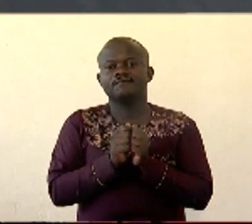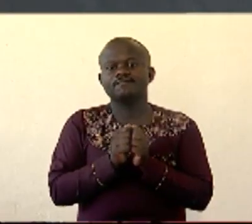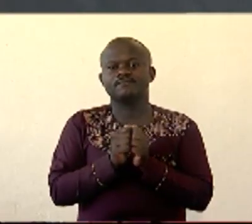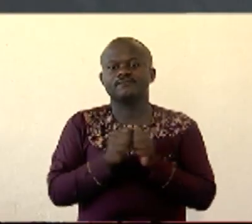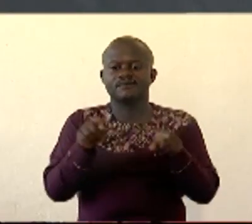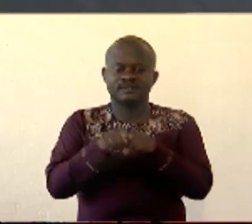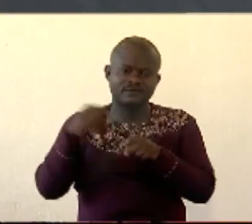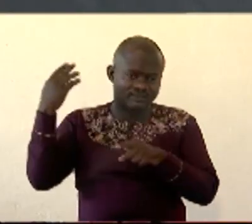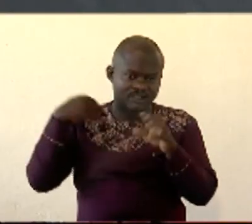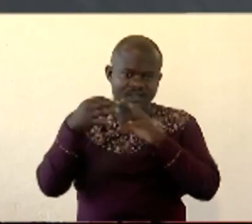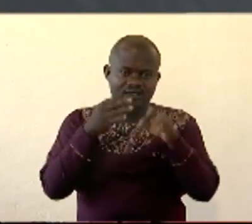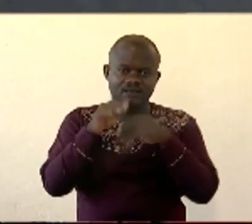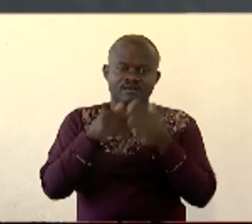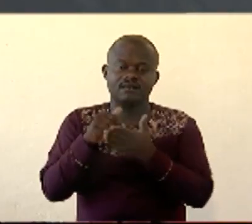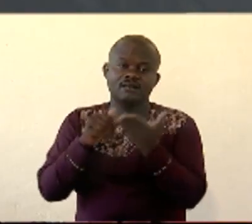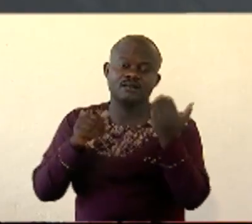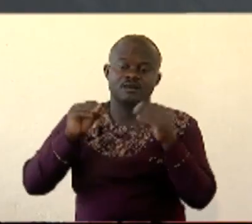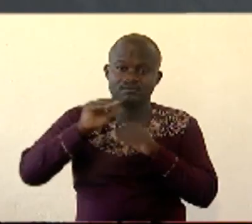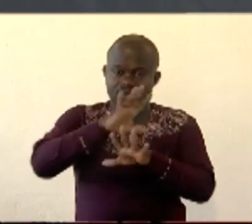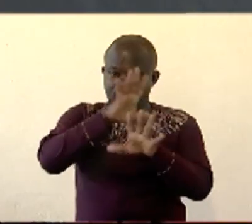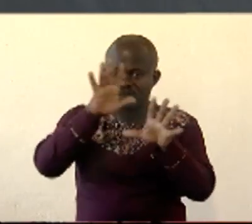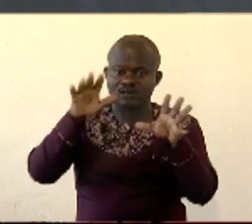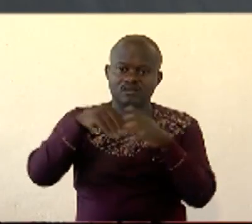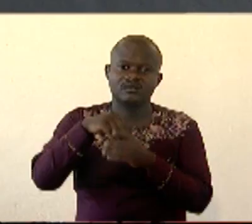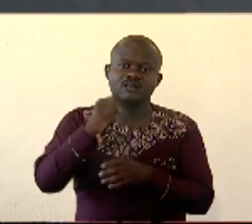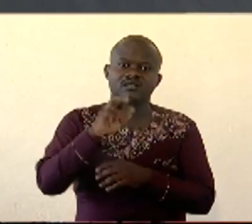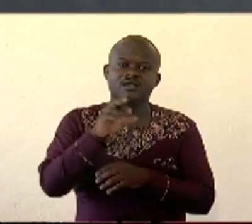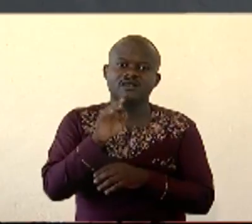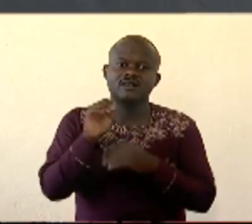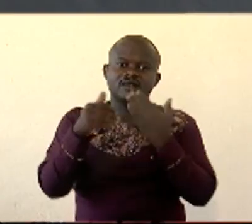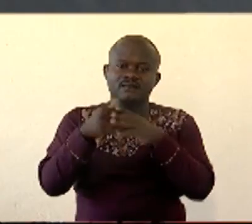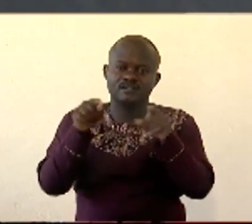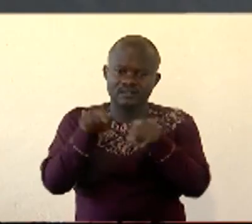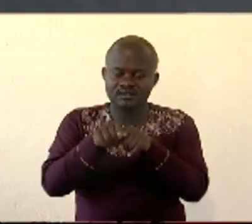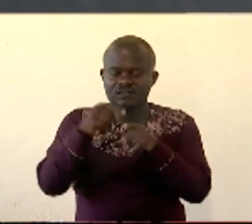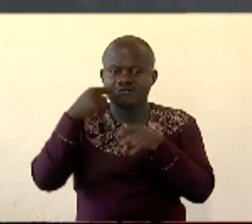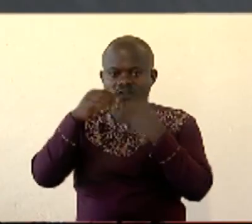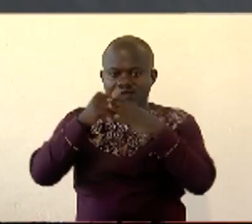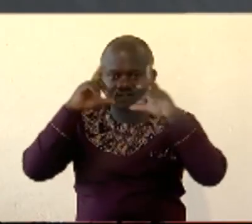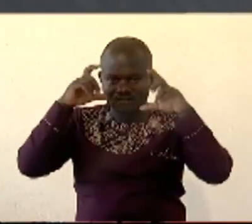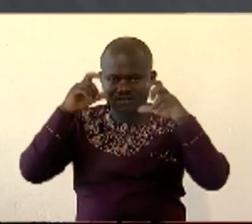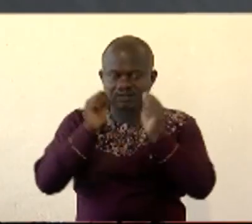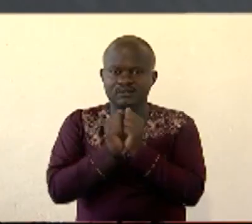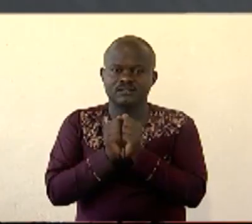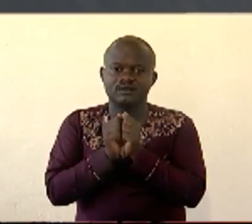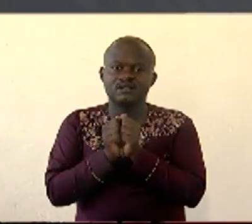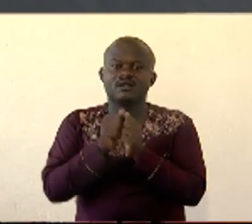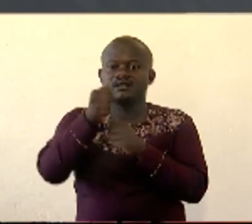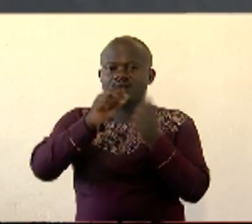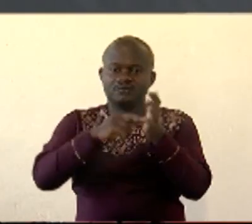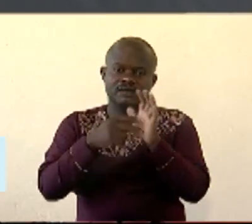as I mentioned, the position of the plants on our surface, light is necessary for photosynthesis to occur. It means